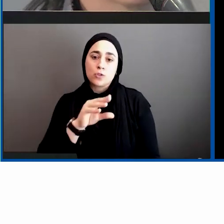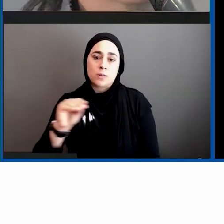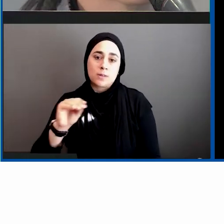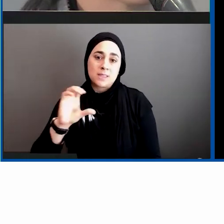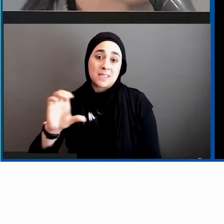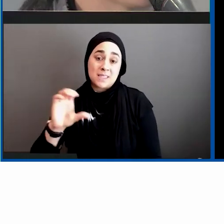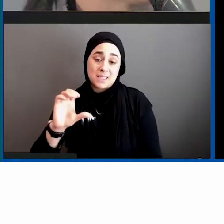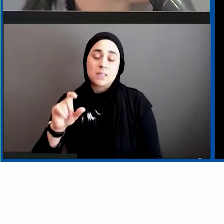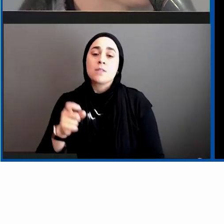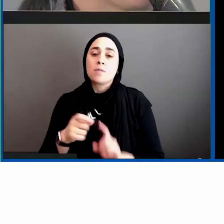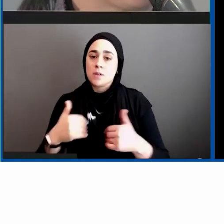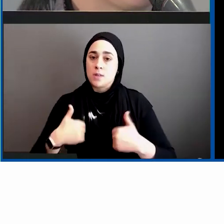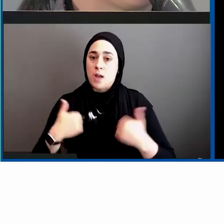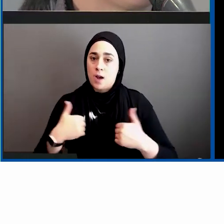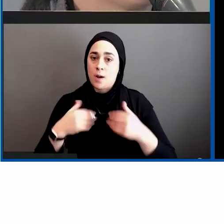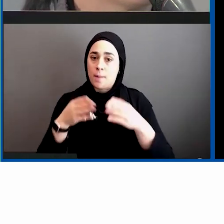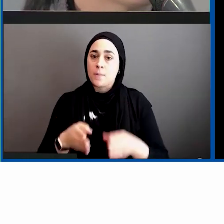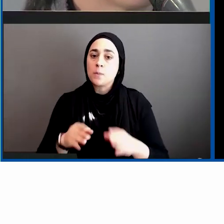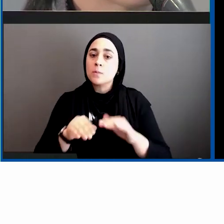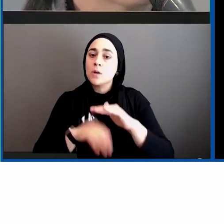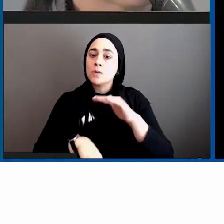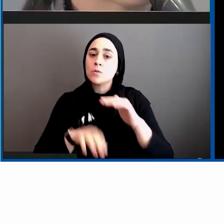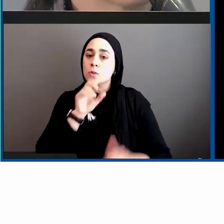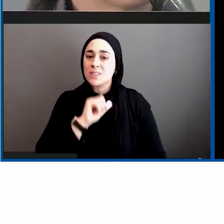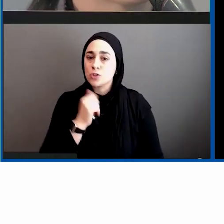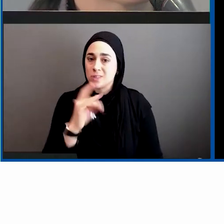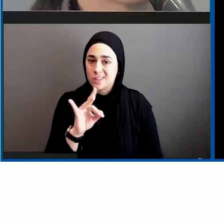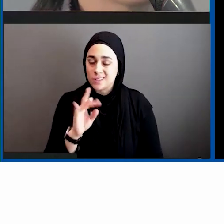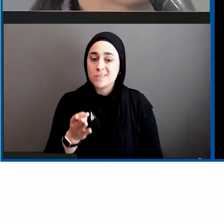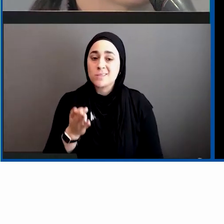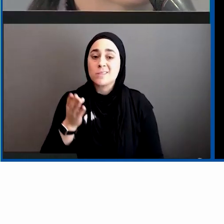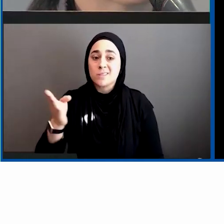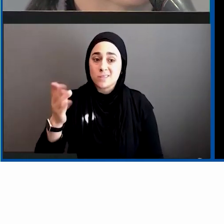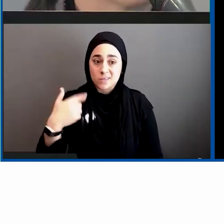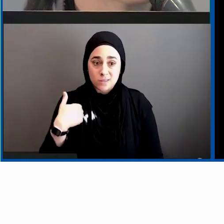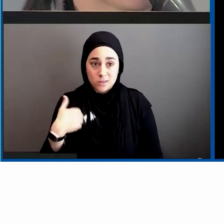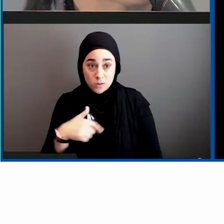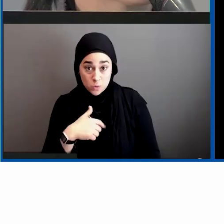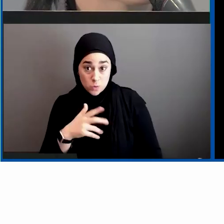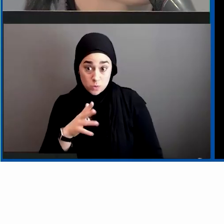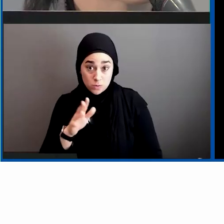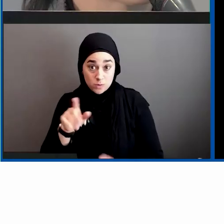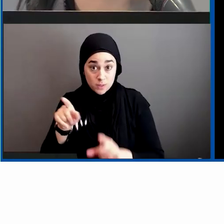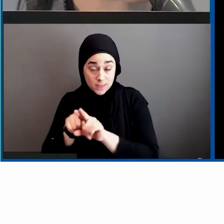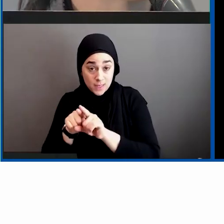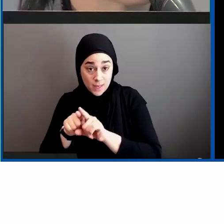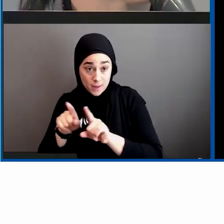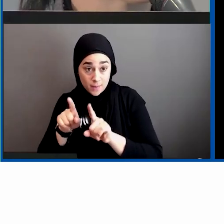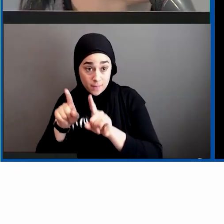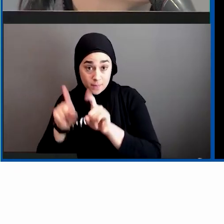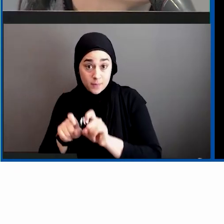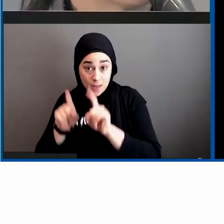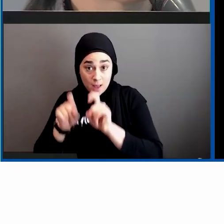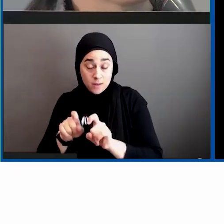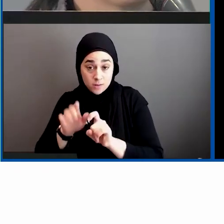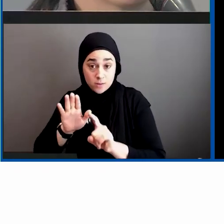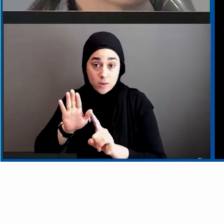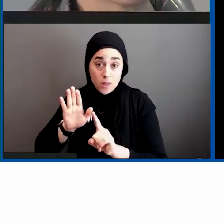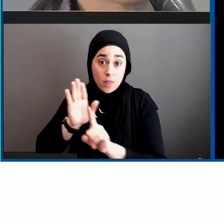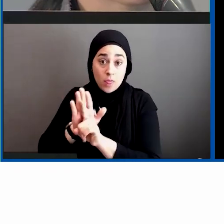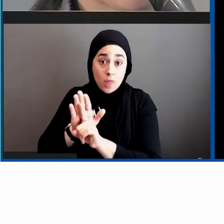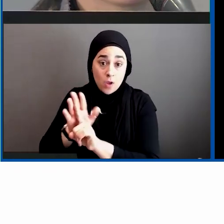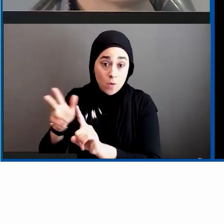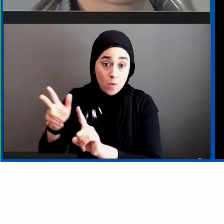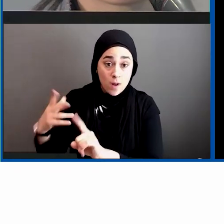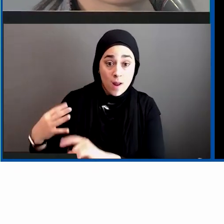by a young person who was under 18. And the question was, do we apply the same test to their application as we